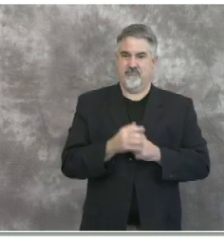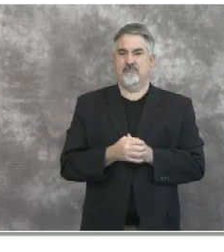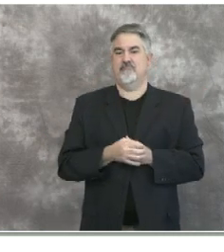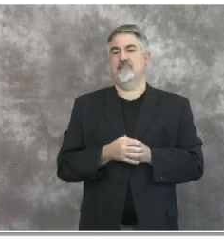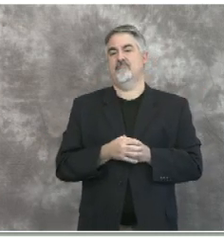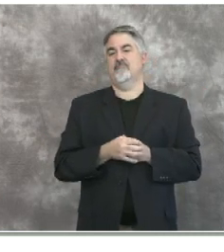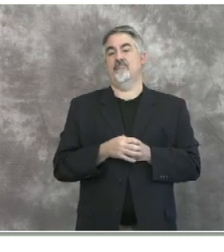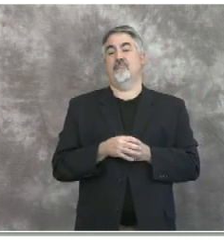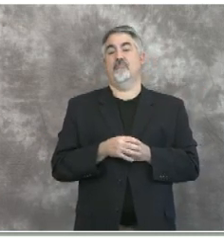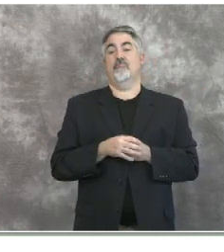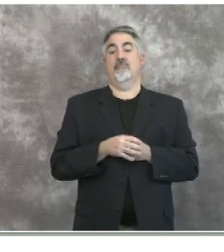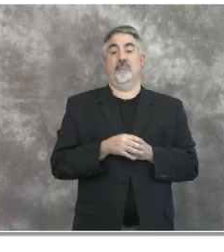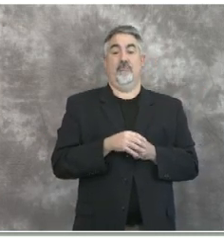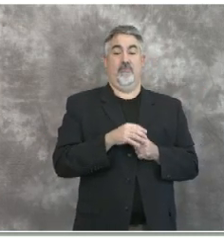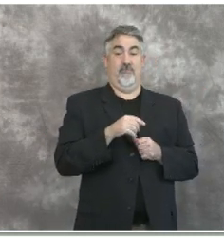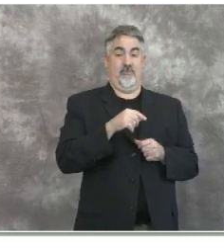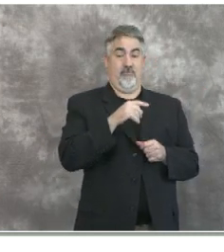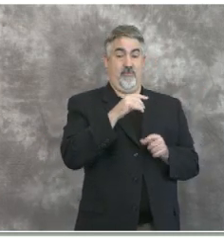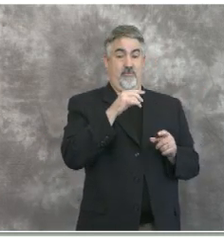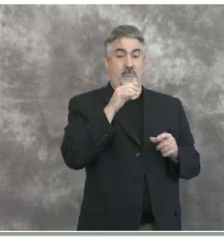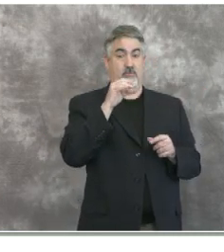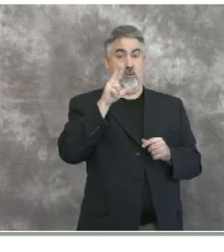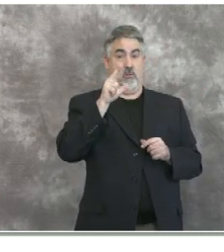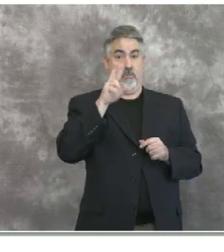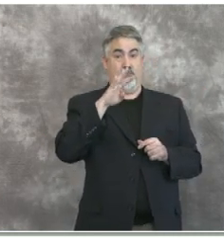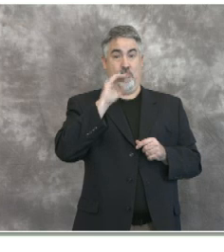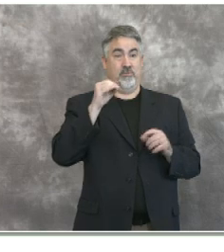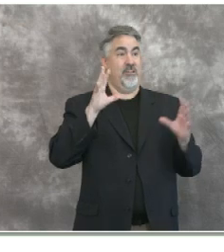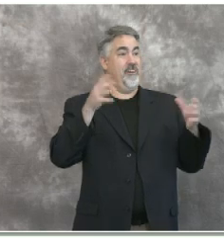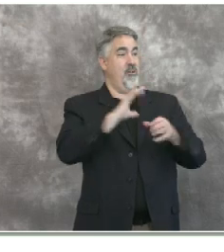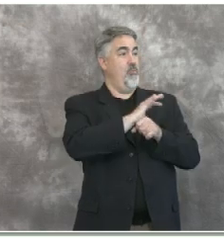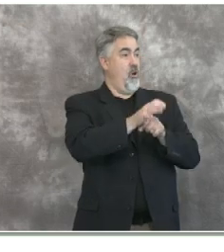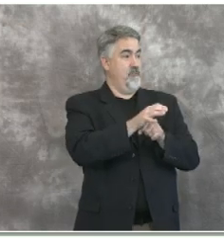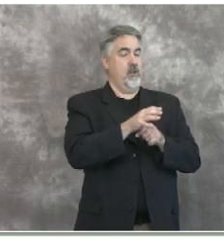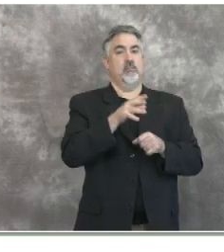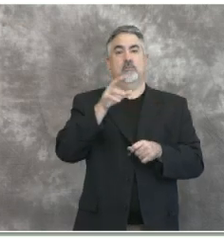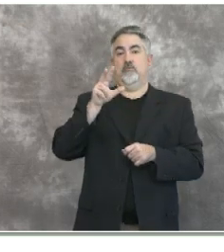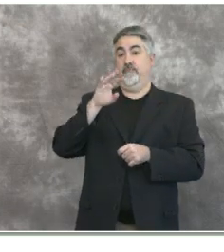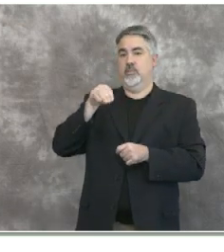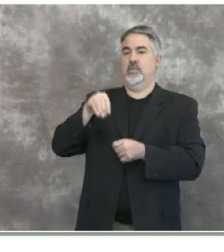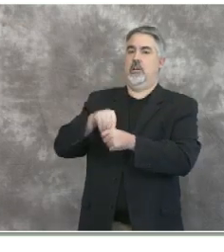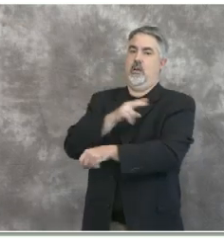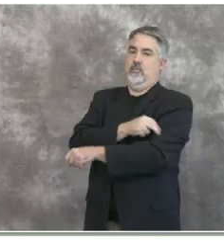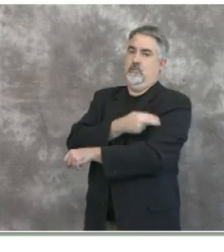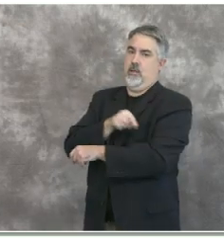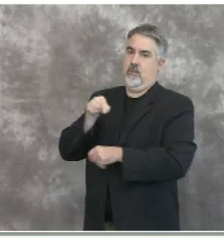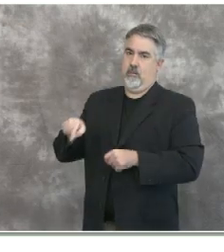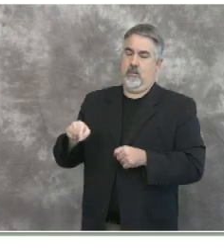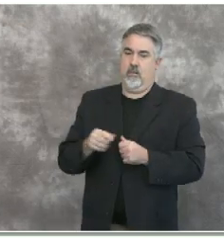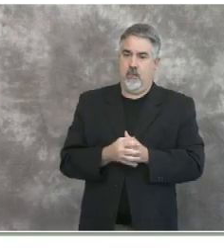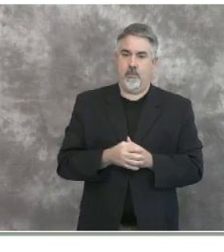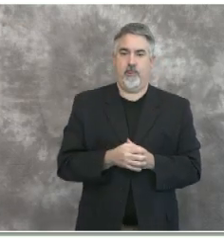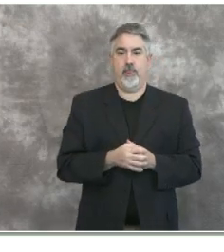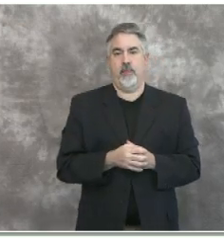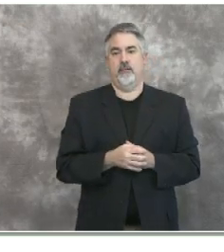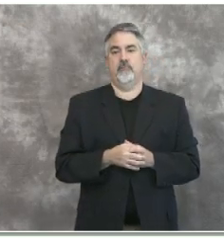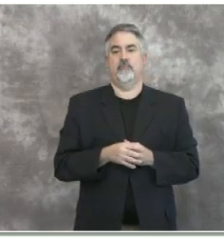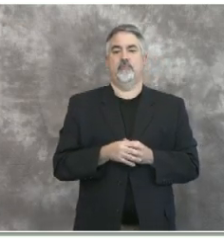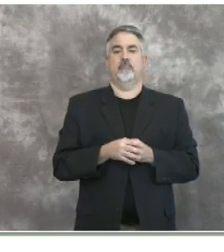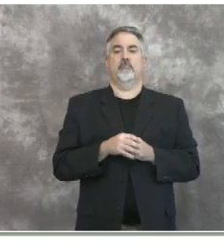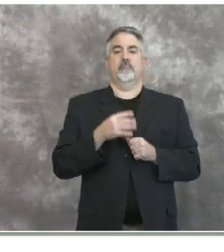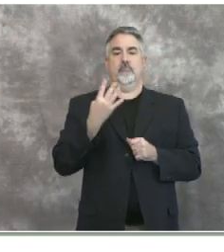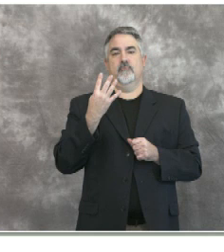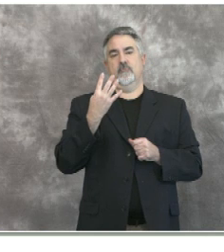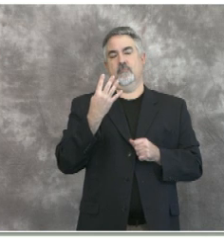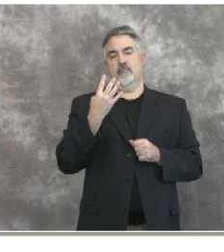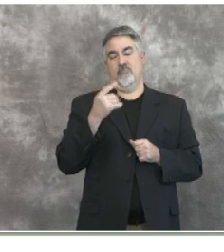total number of those hospitalized. Lastly, the 100 deaths represent approximately 4% of the total number